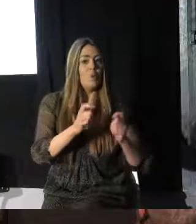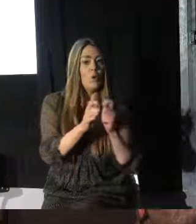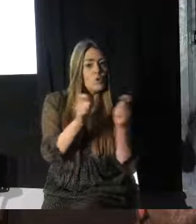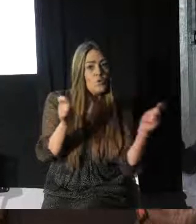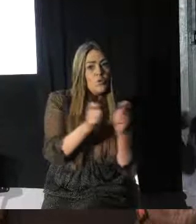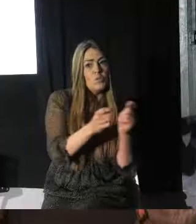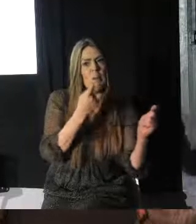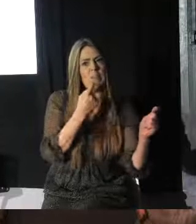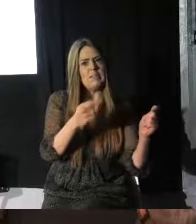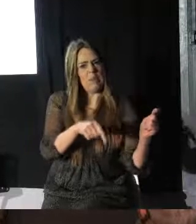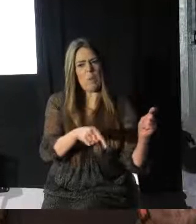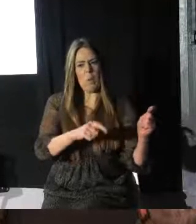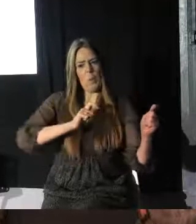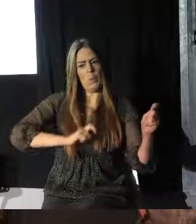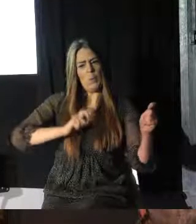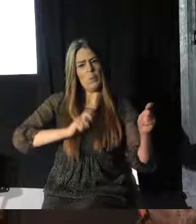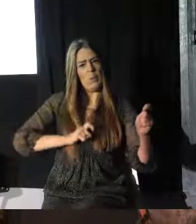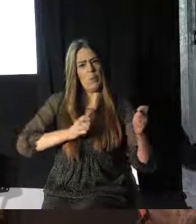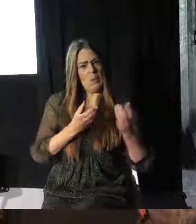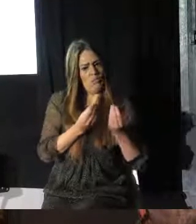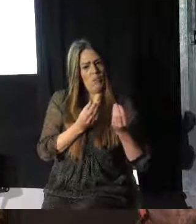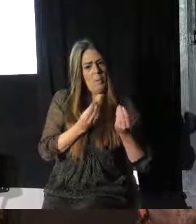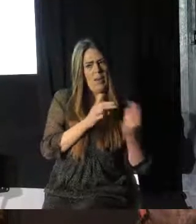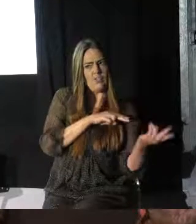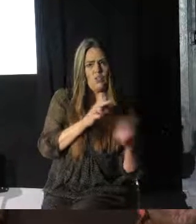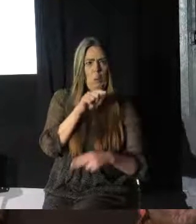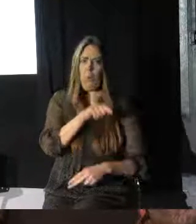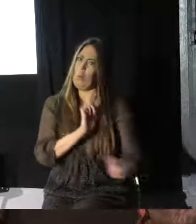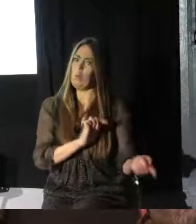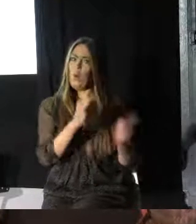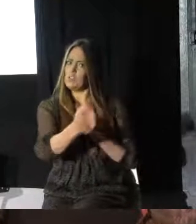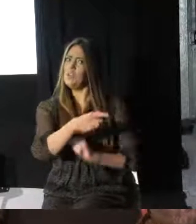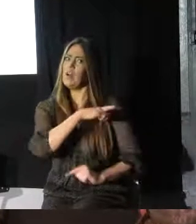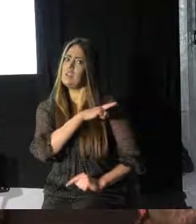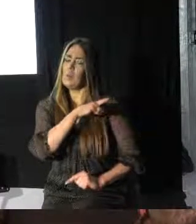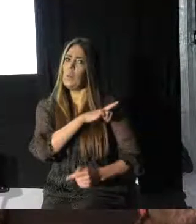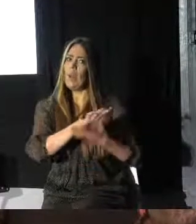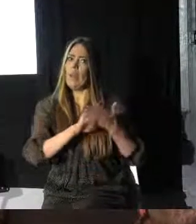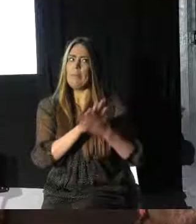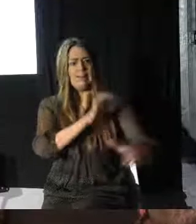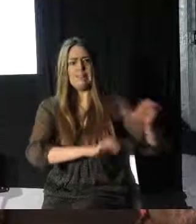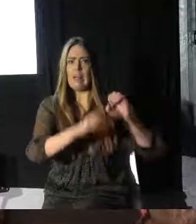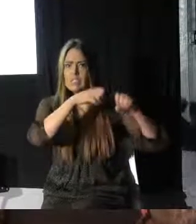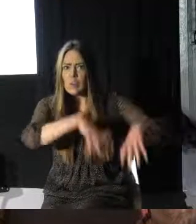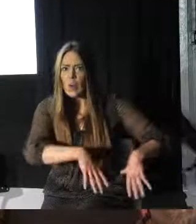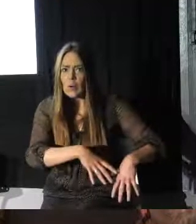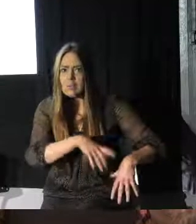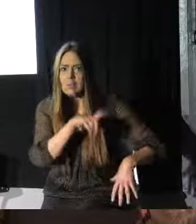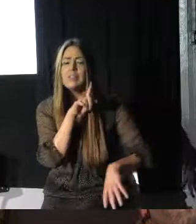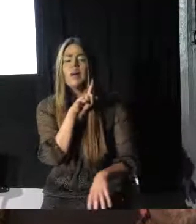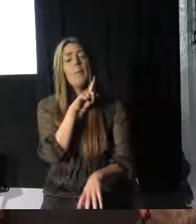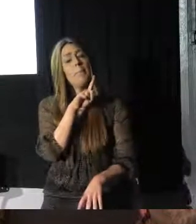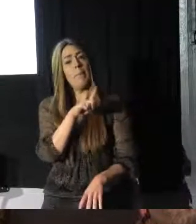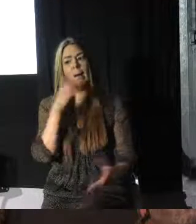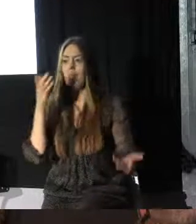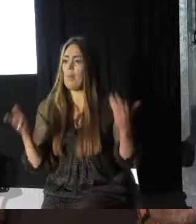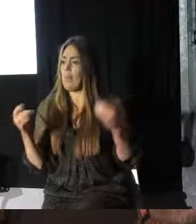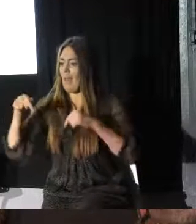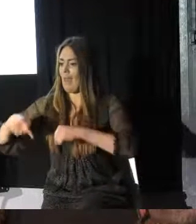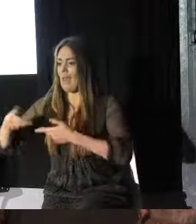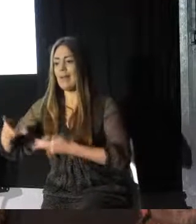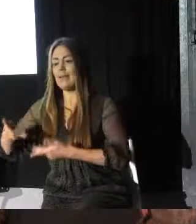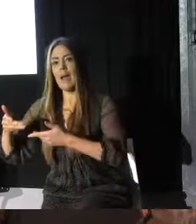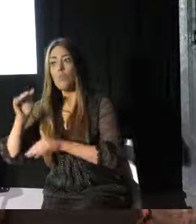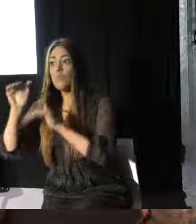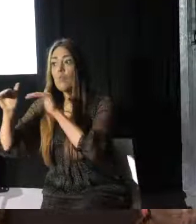arguing that even human remains being returned was controversial because it was a loss to science, compared with this wonderful